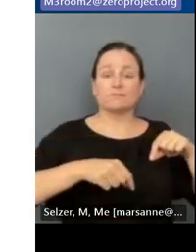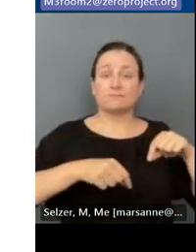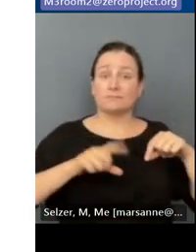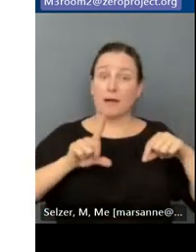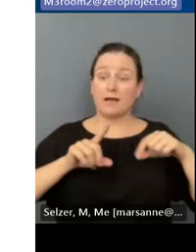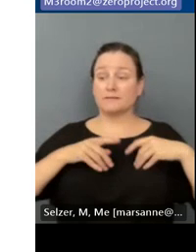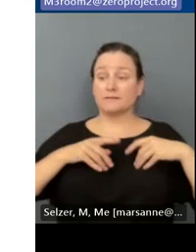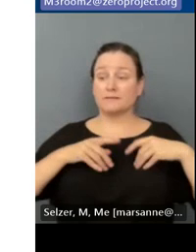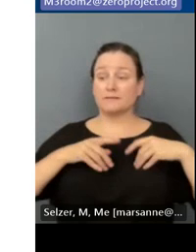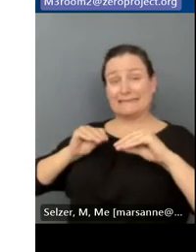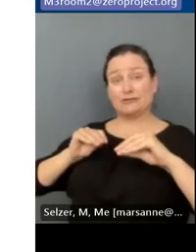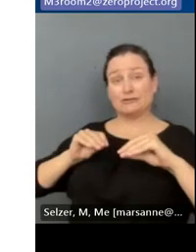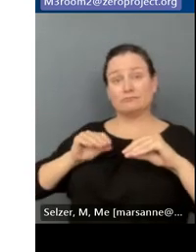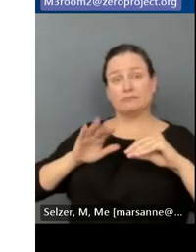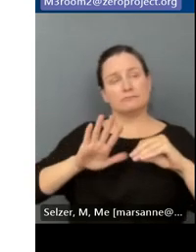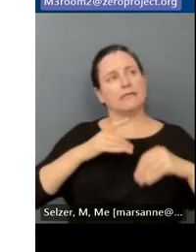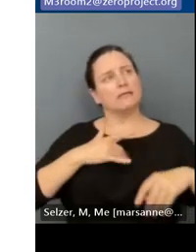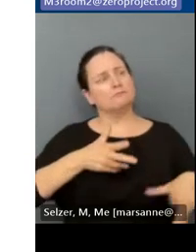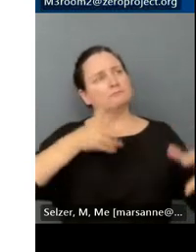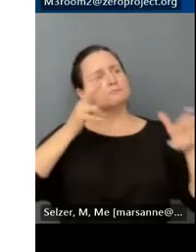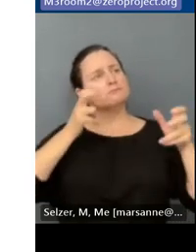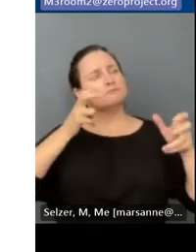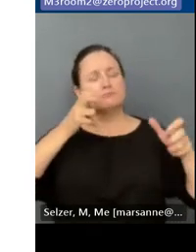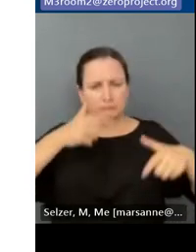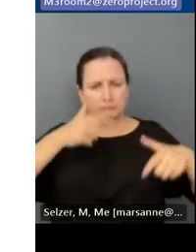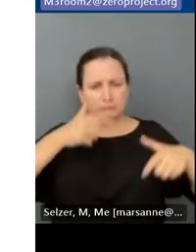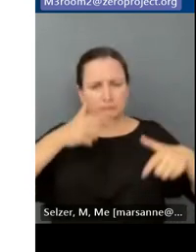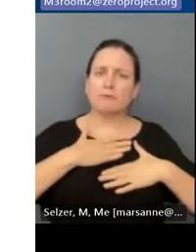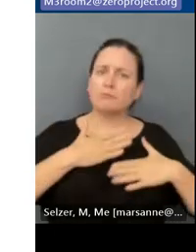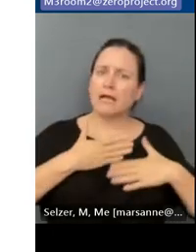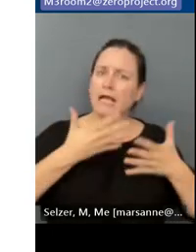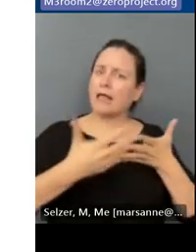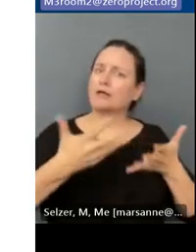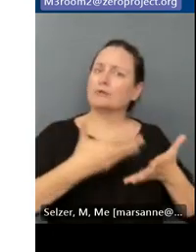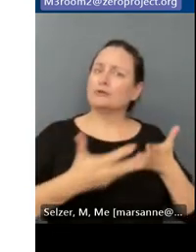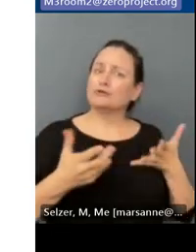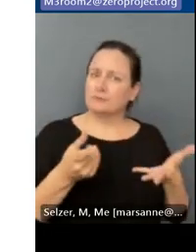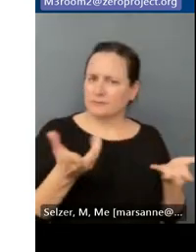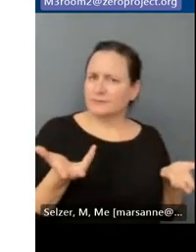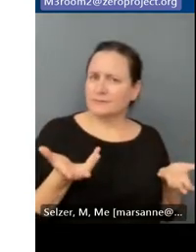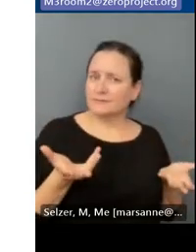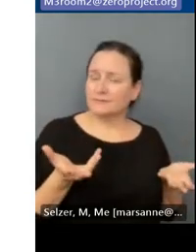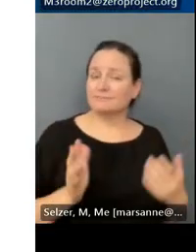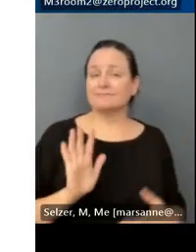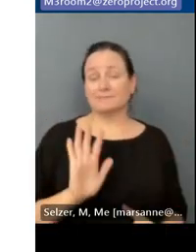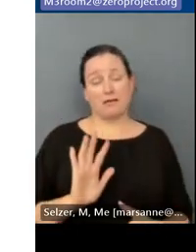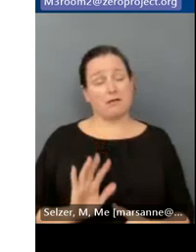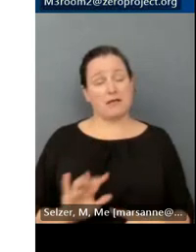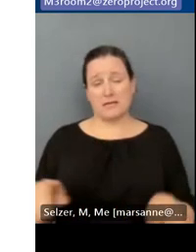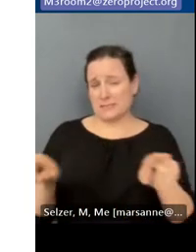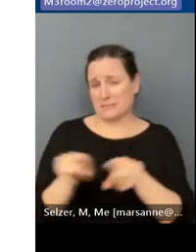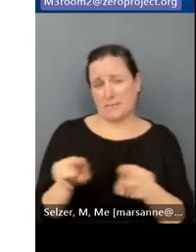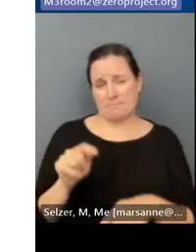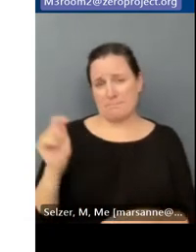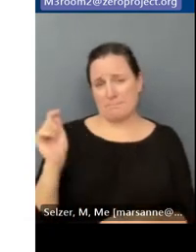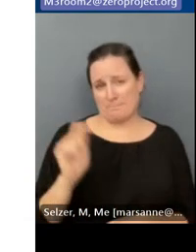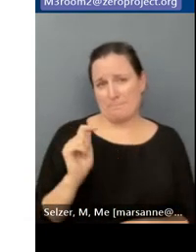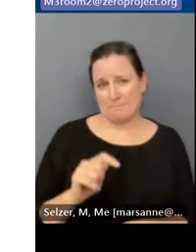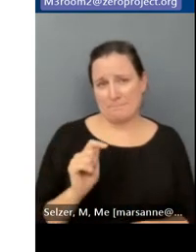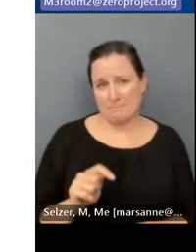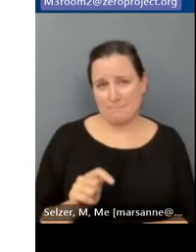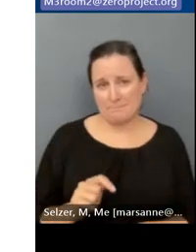that you understand. And this is the heart of our project. A